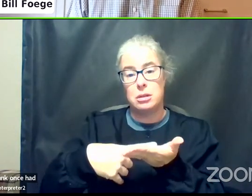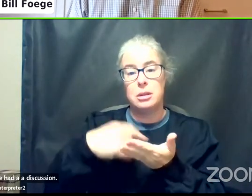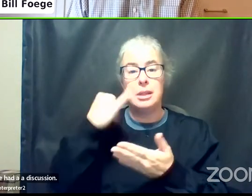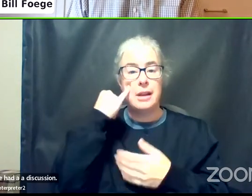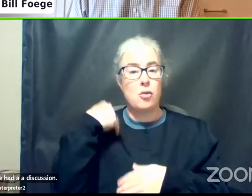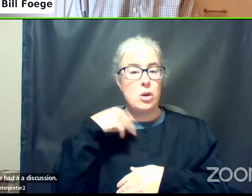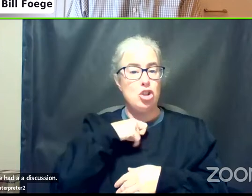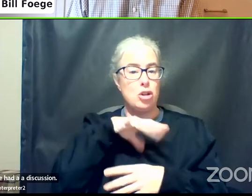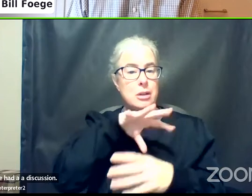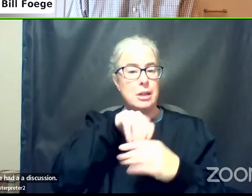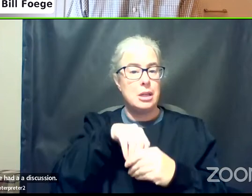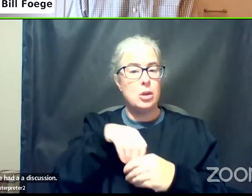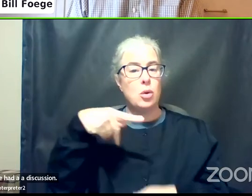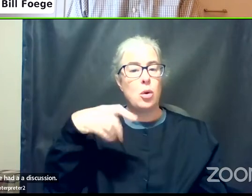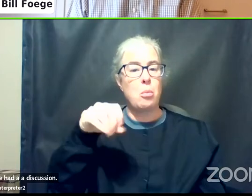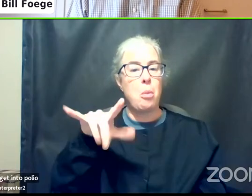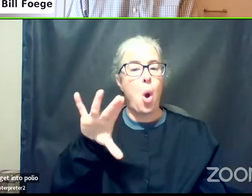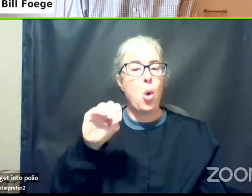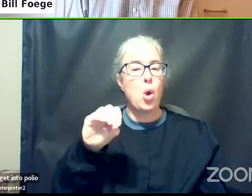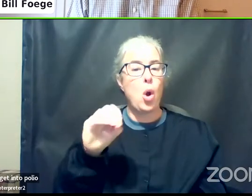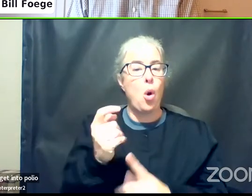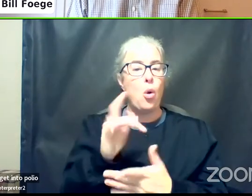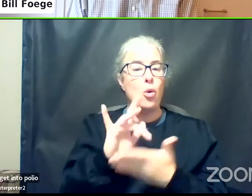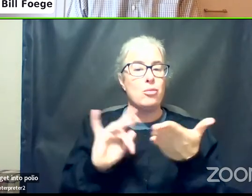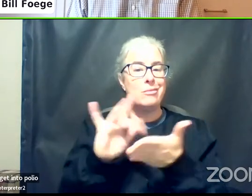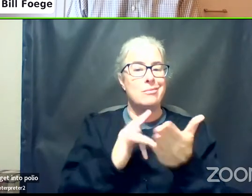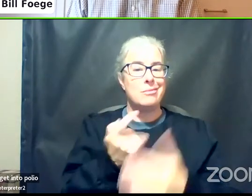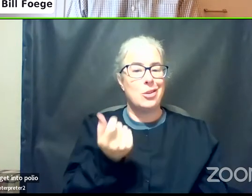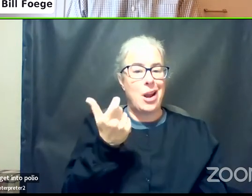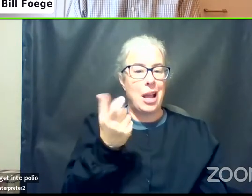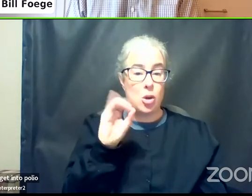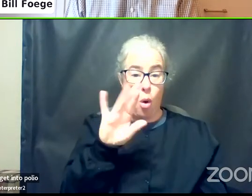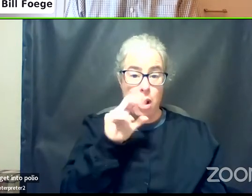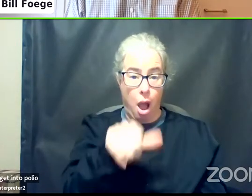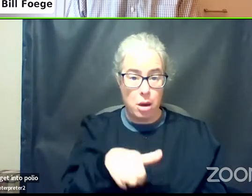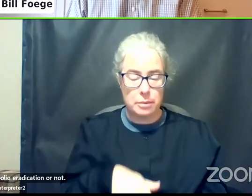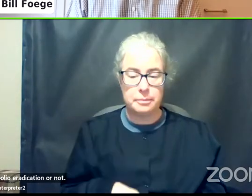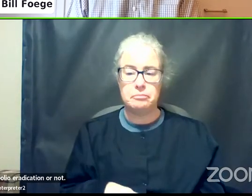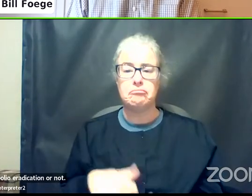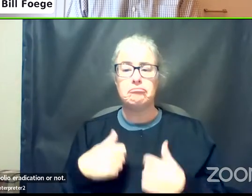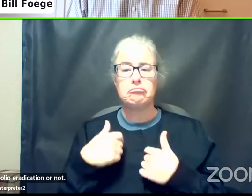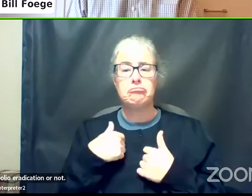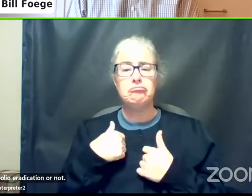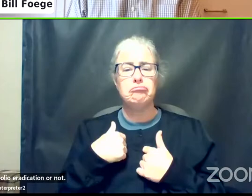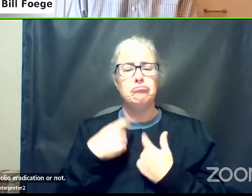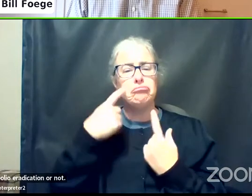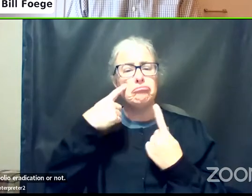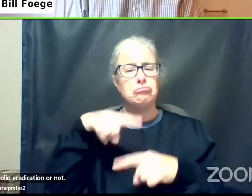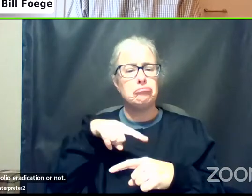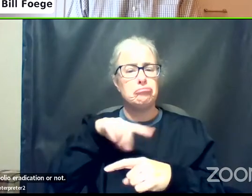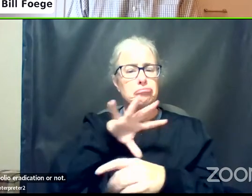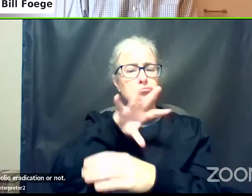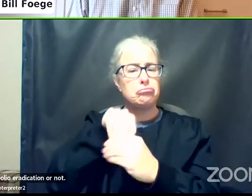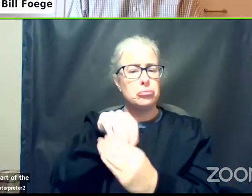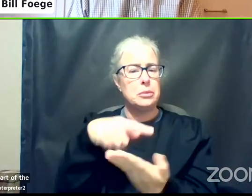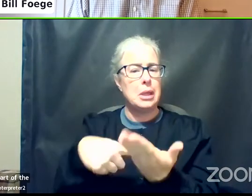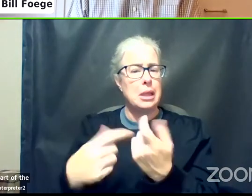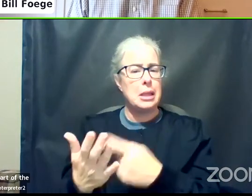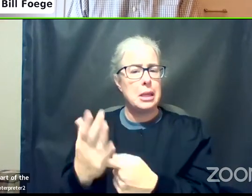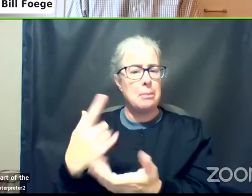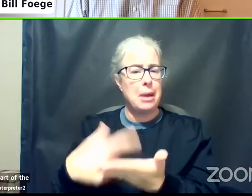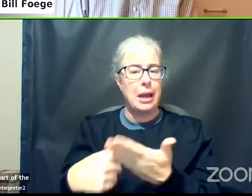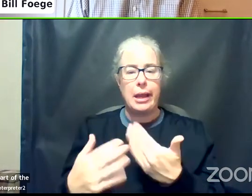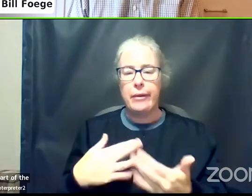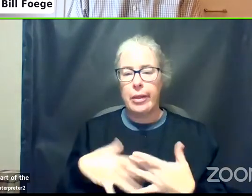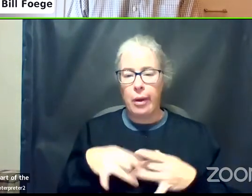we should get into polio eradication or not and I agreed to be part of the debate even though